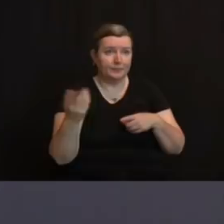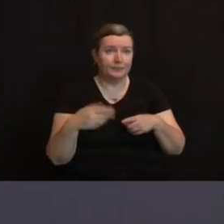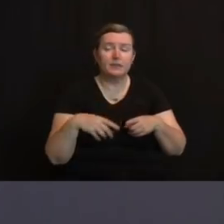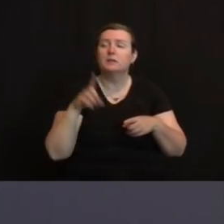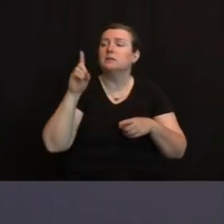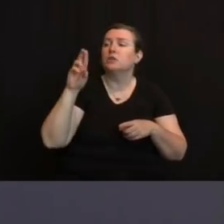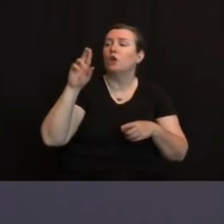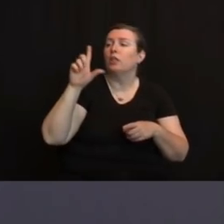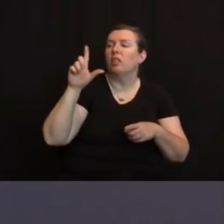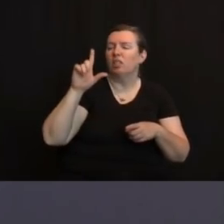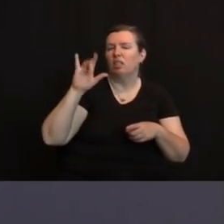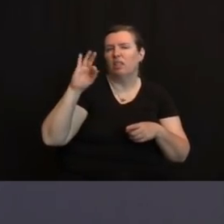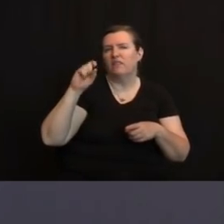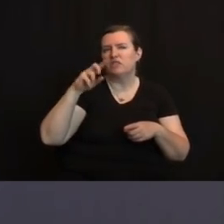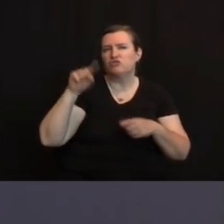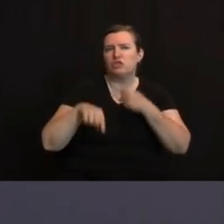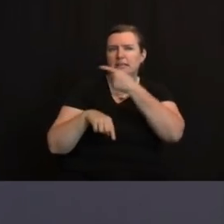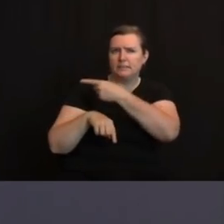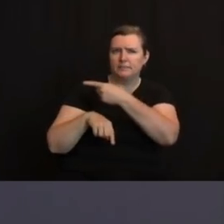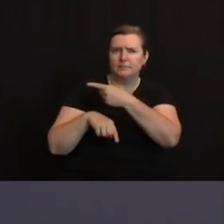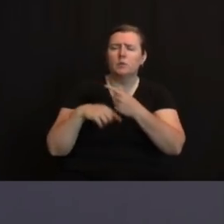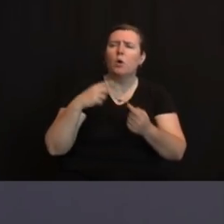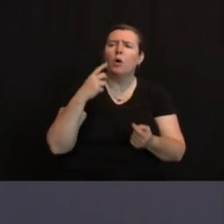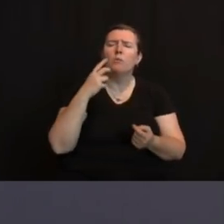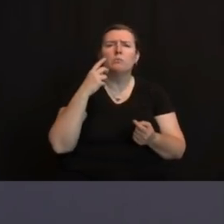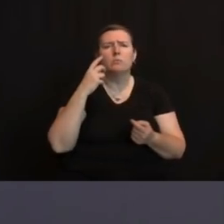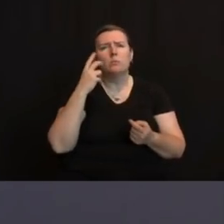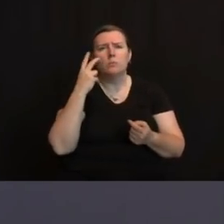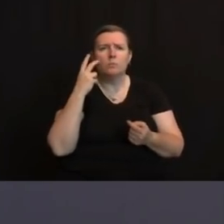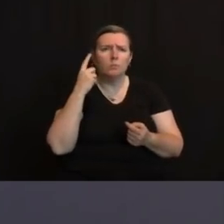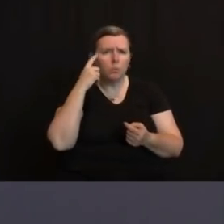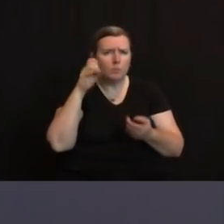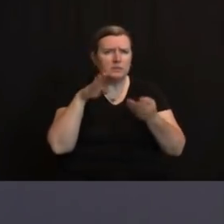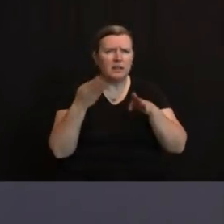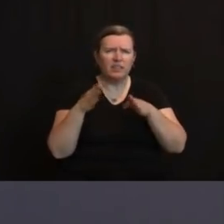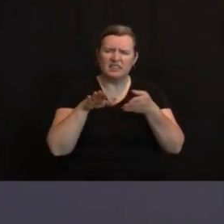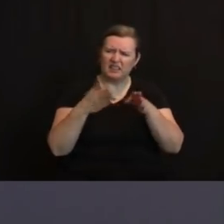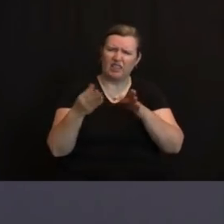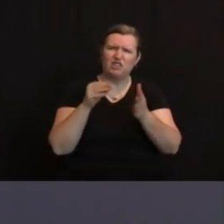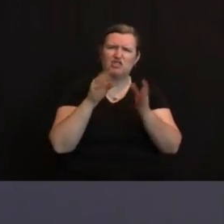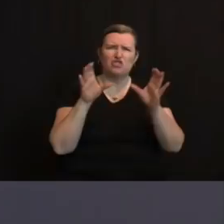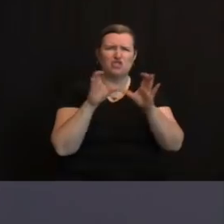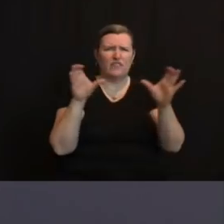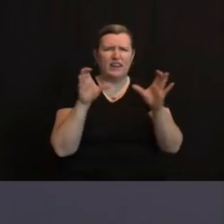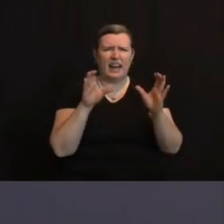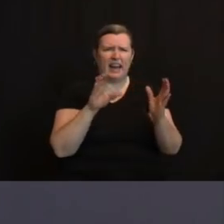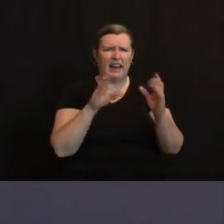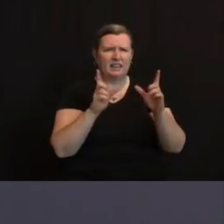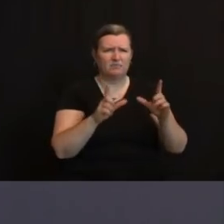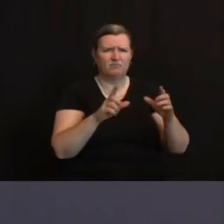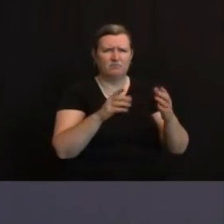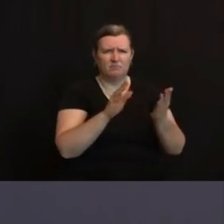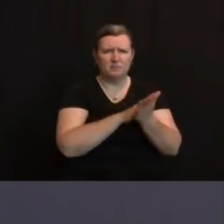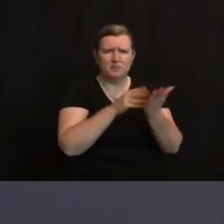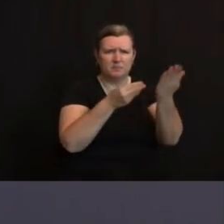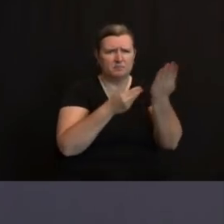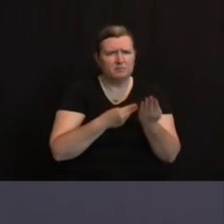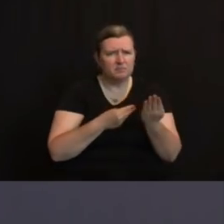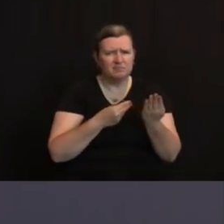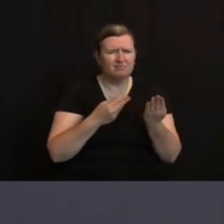the probable deaths that are from the death certificate review, I think that was the 3rd category you had talked about. What number of the